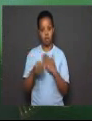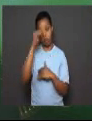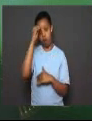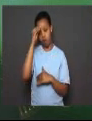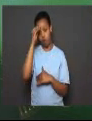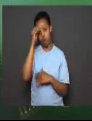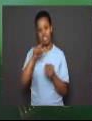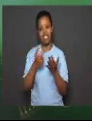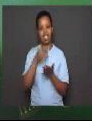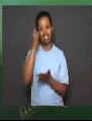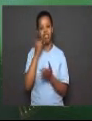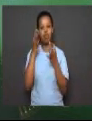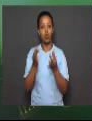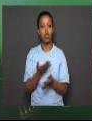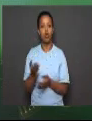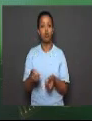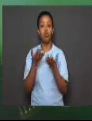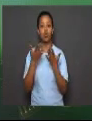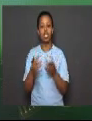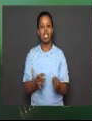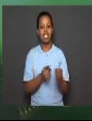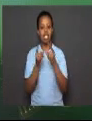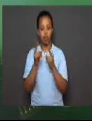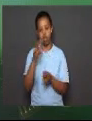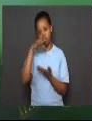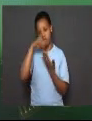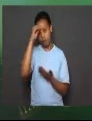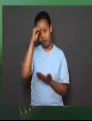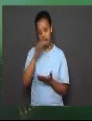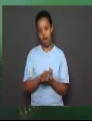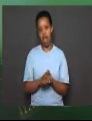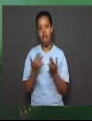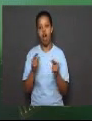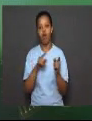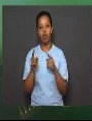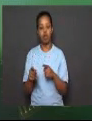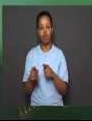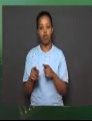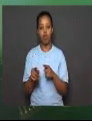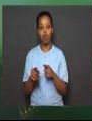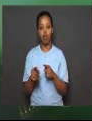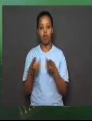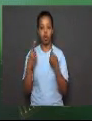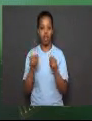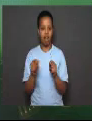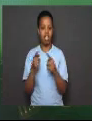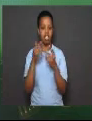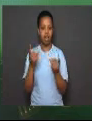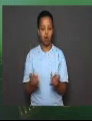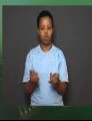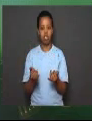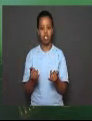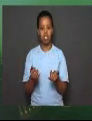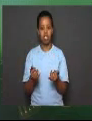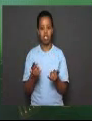lot about sex determination systems. Let us do a quiz to see what you have managed